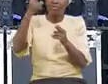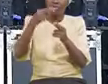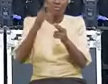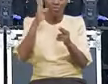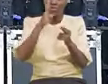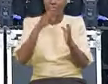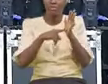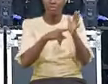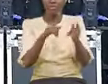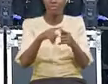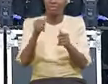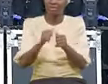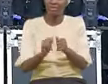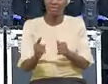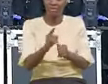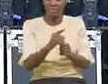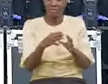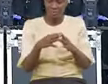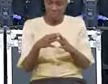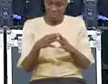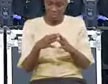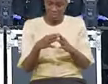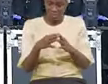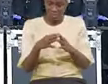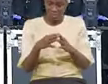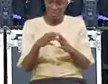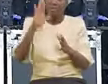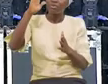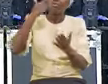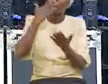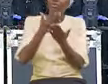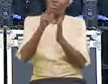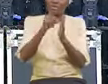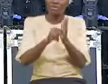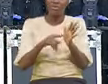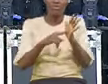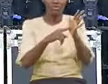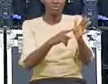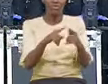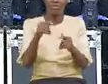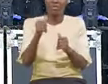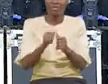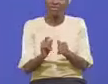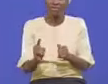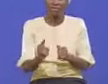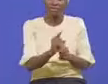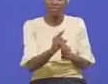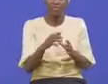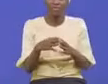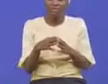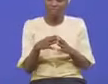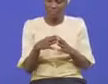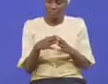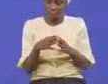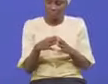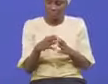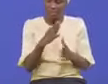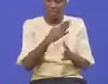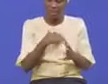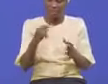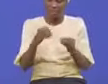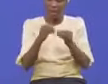ame dogbe ra be wo ga nye nye la de fi ame si ame o do mo nyo a de fi ame si ame